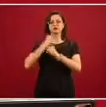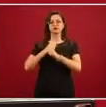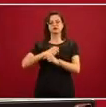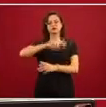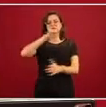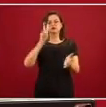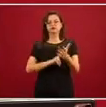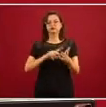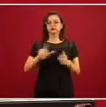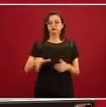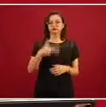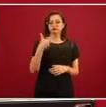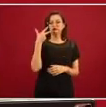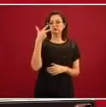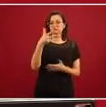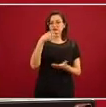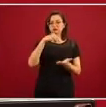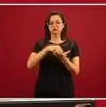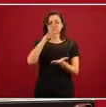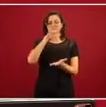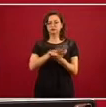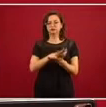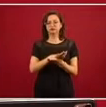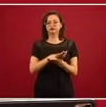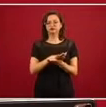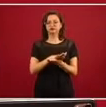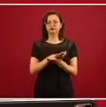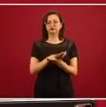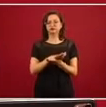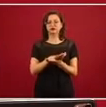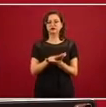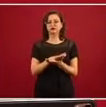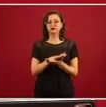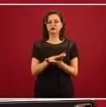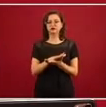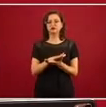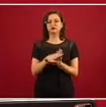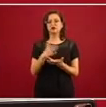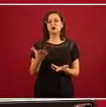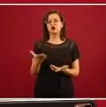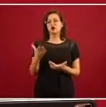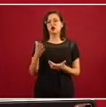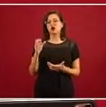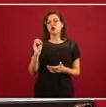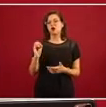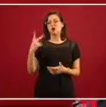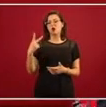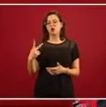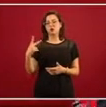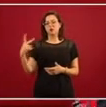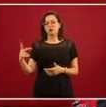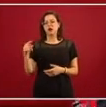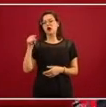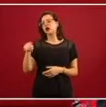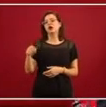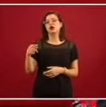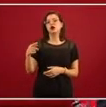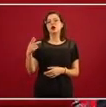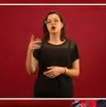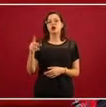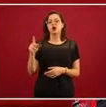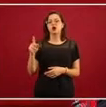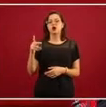In, in general, hospitals have a protocol that was established in 2008 that